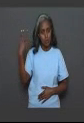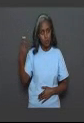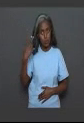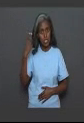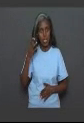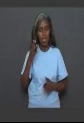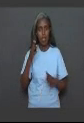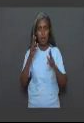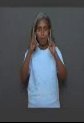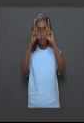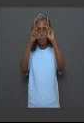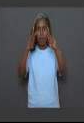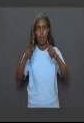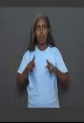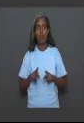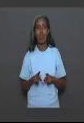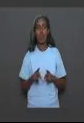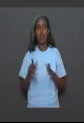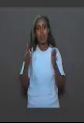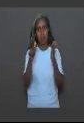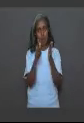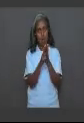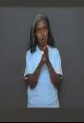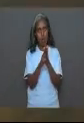using parallelogram law.